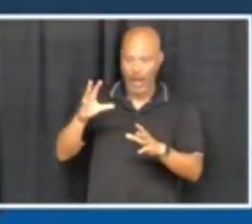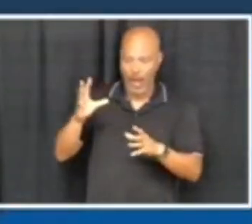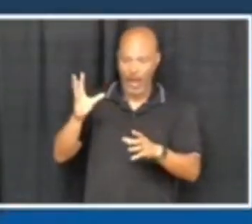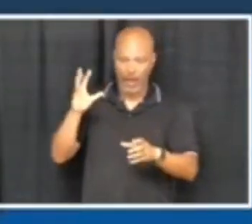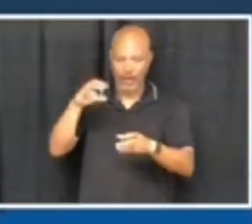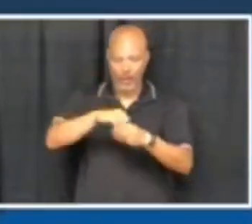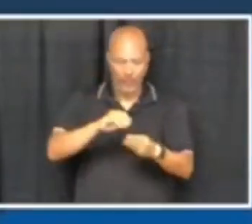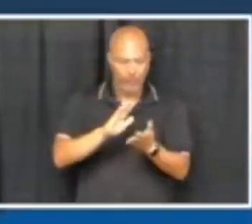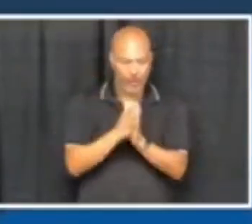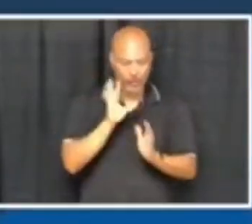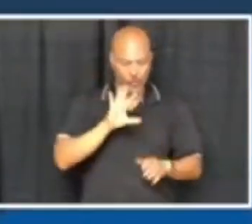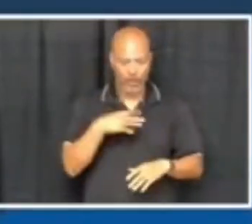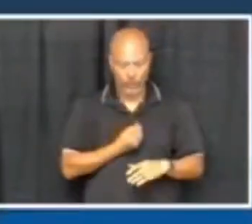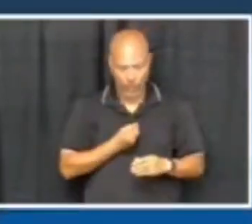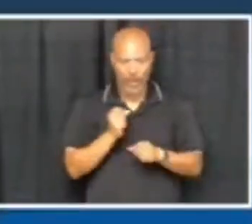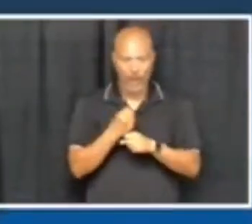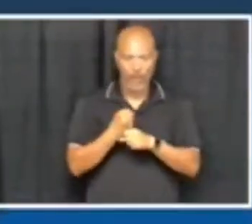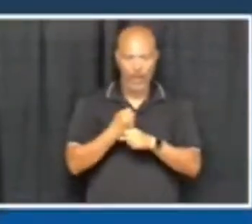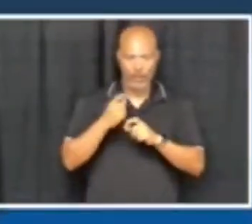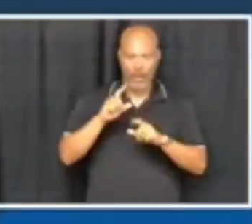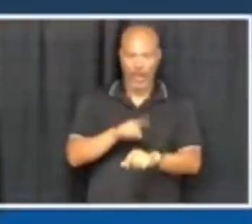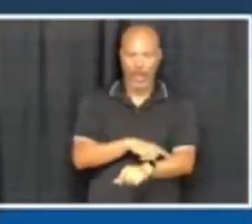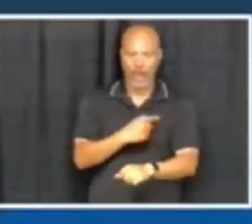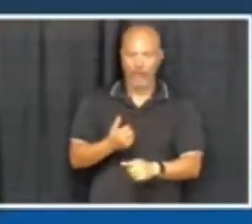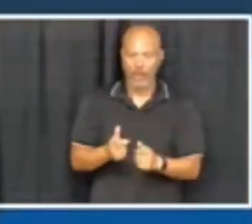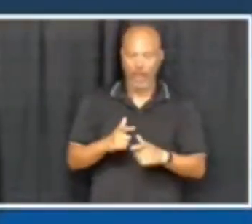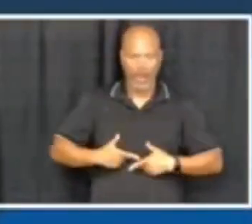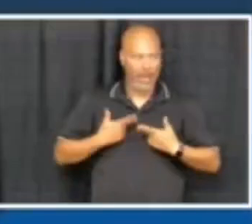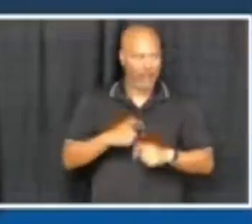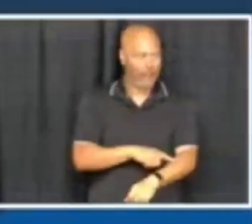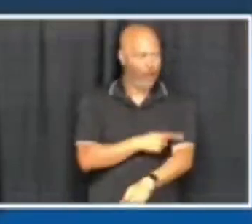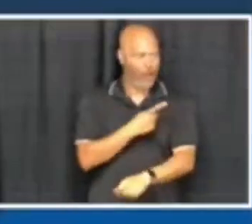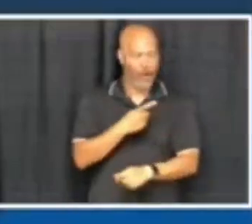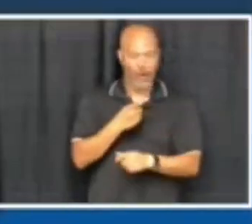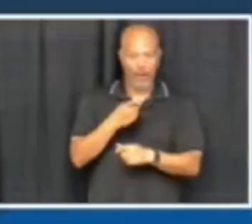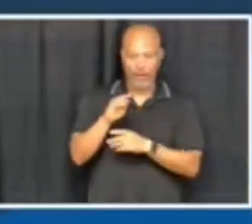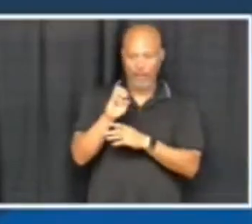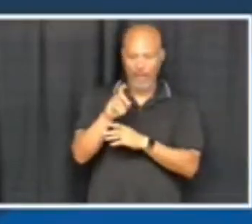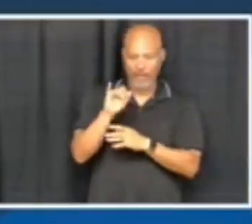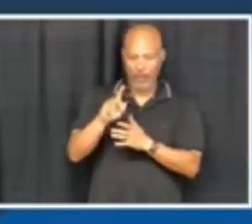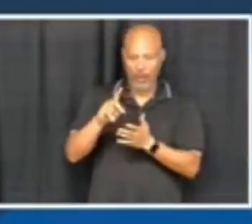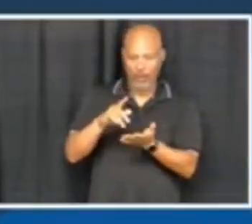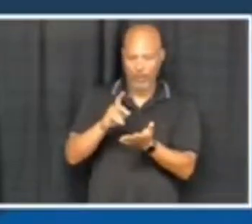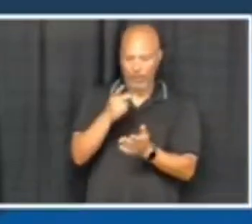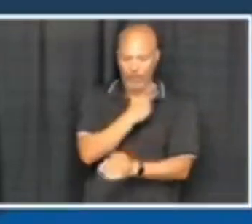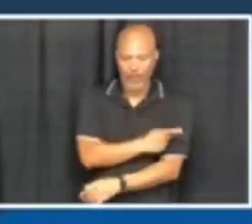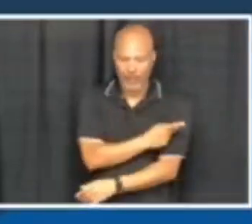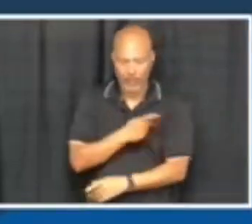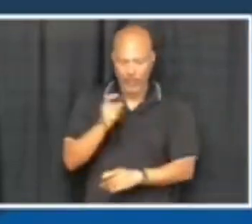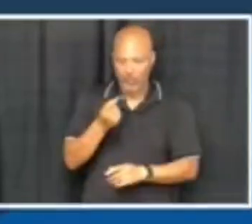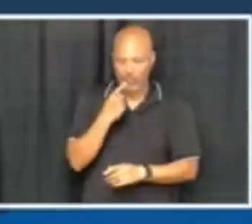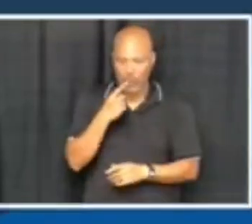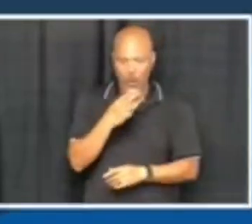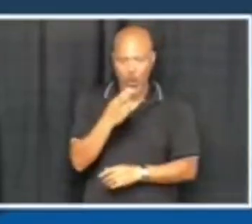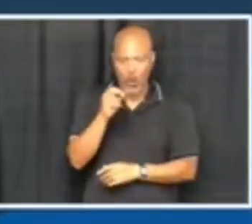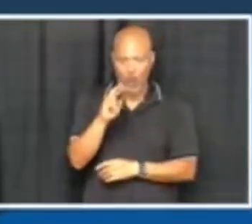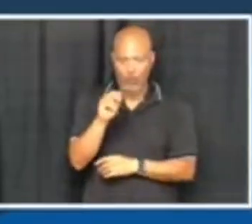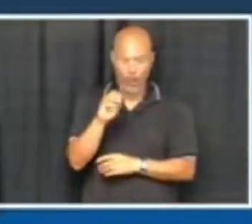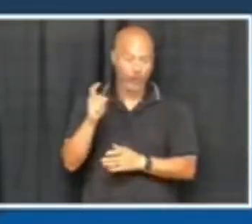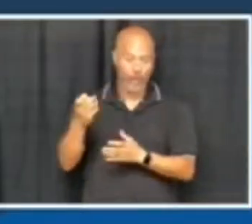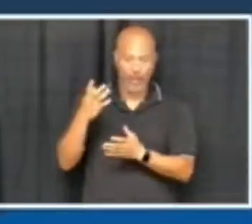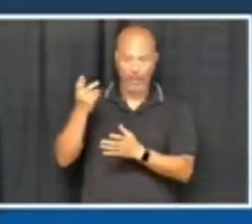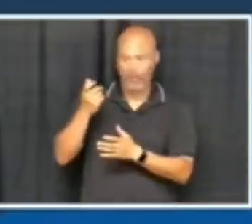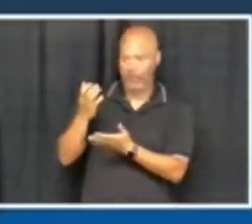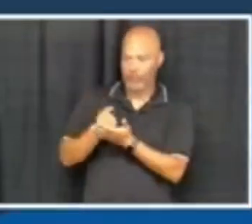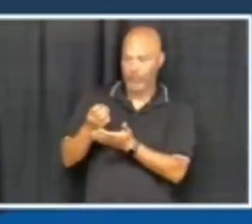becomes transgender, that creates lifelong medical patients. And so they've got to take hormones for the rest of their life. It's really good money.